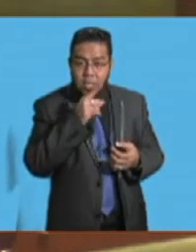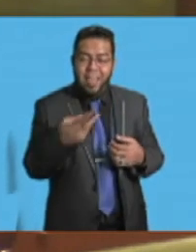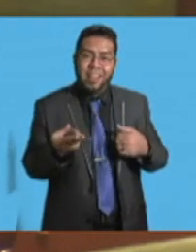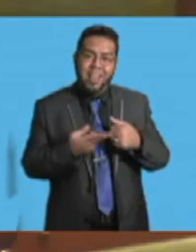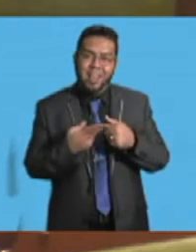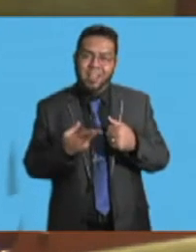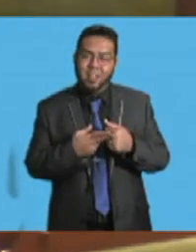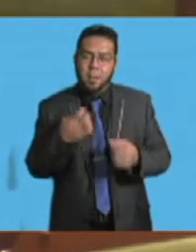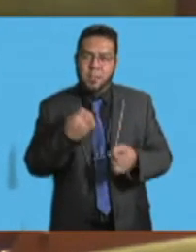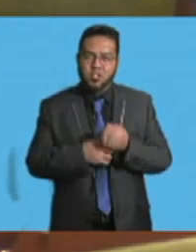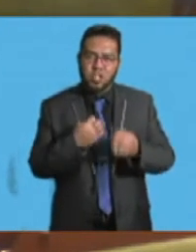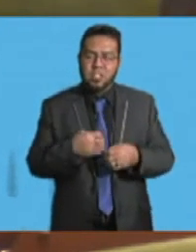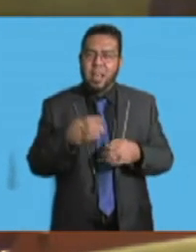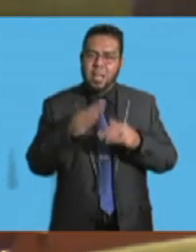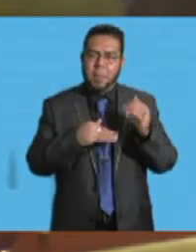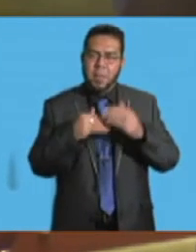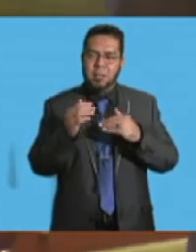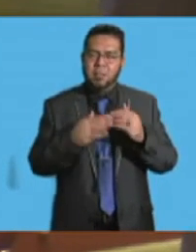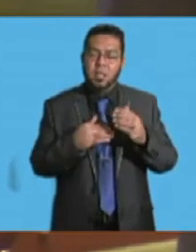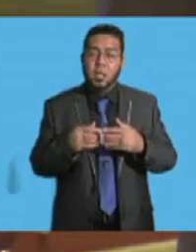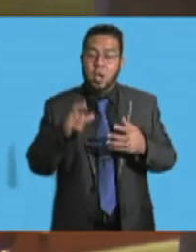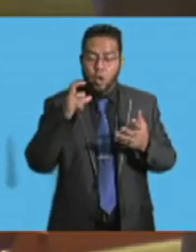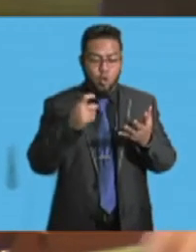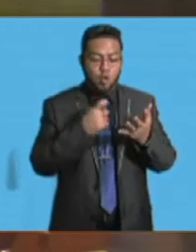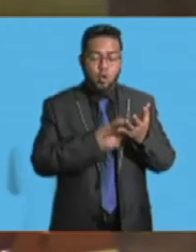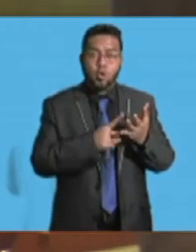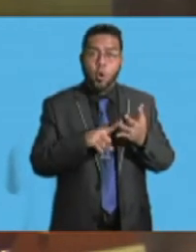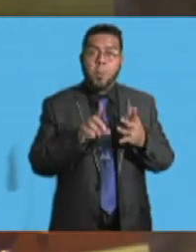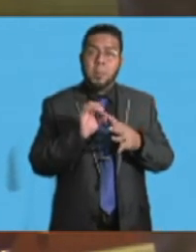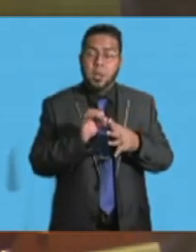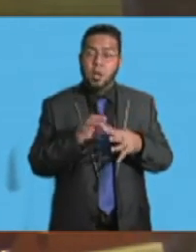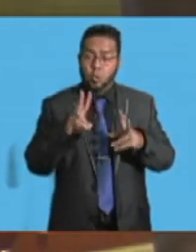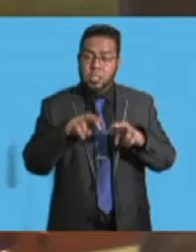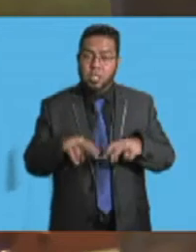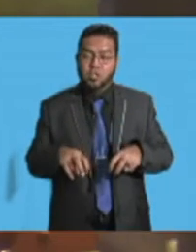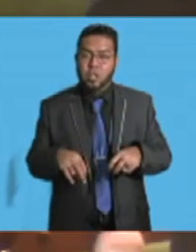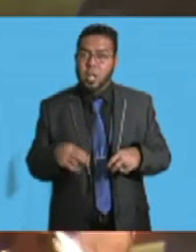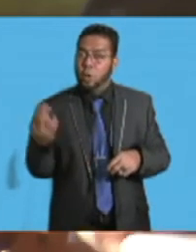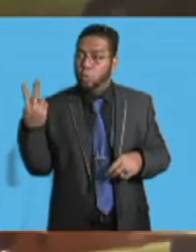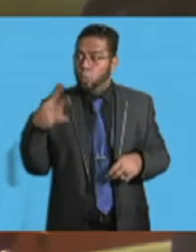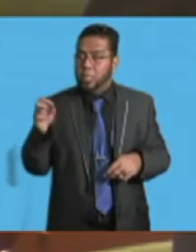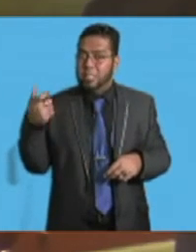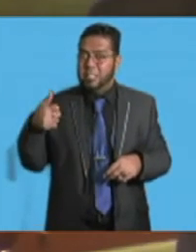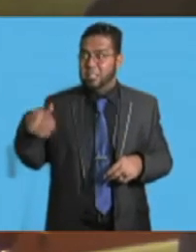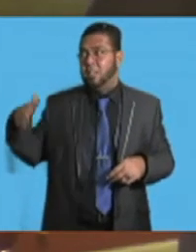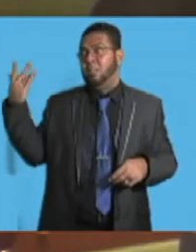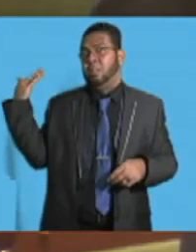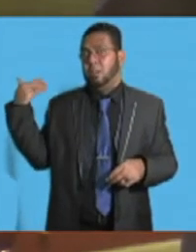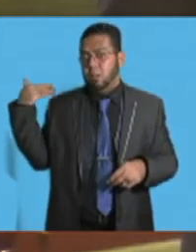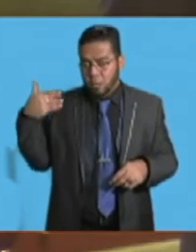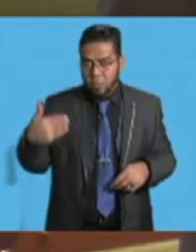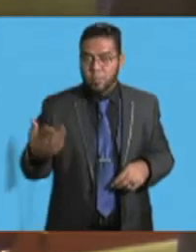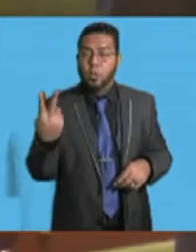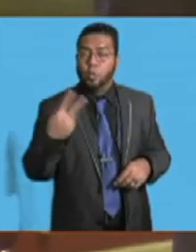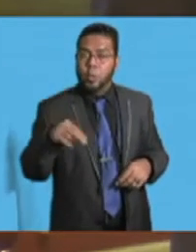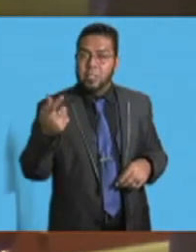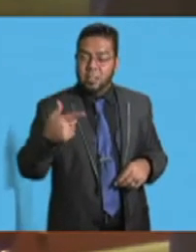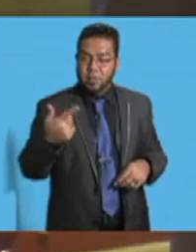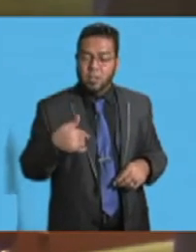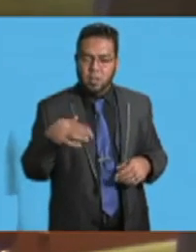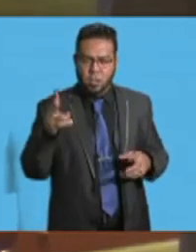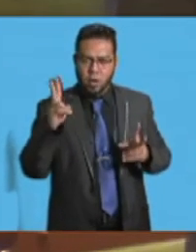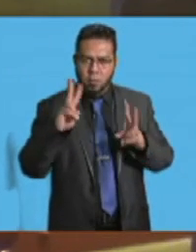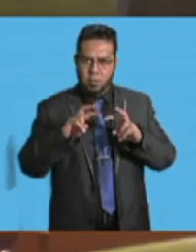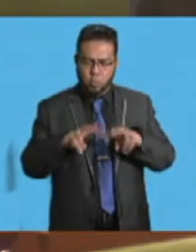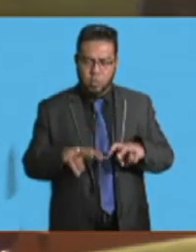and capacity building. Crop research, Madam Speaker. In 2016 and to 2017, the Ministry of Research